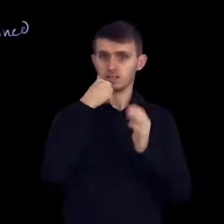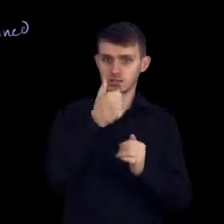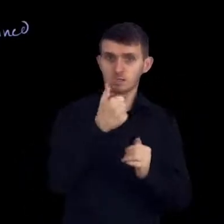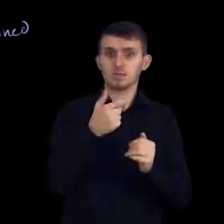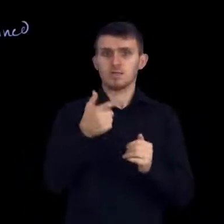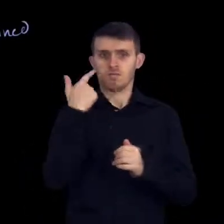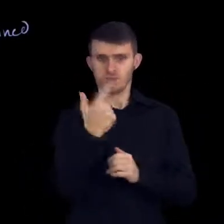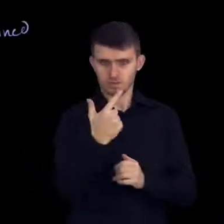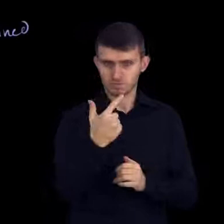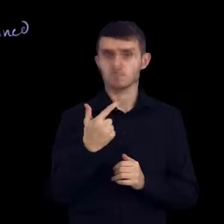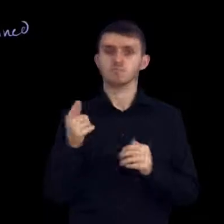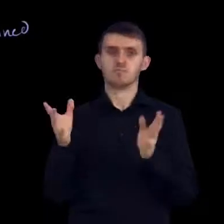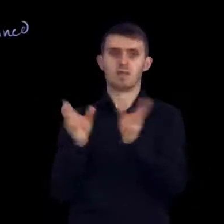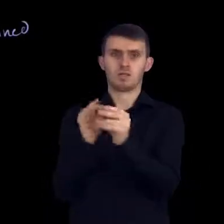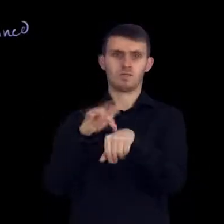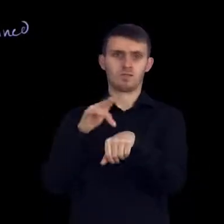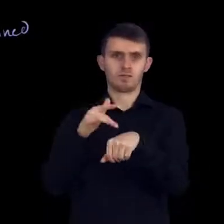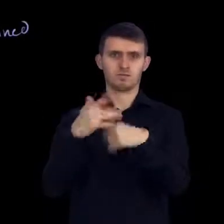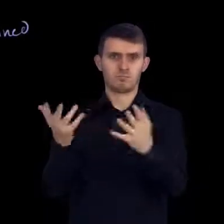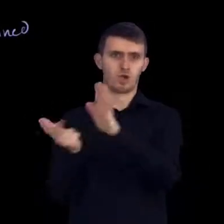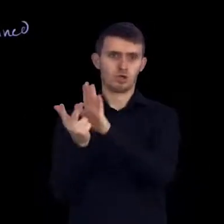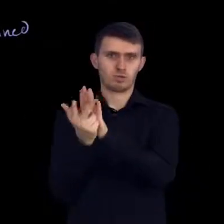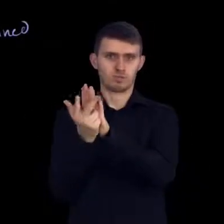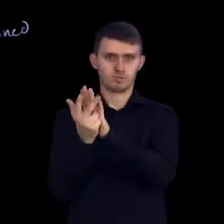1, that is 2.